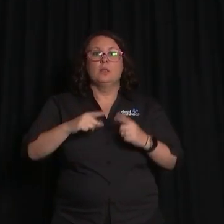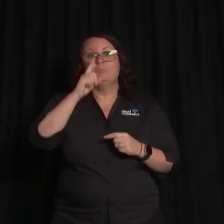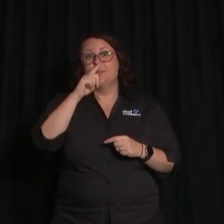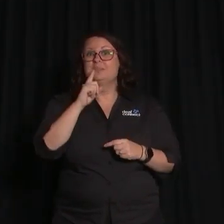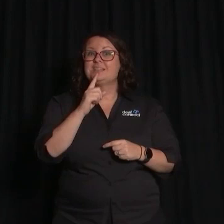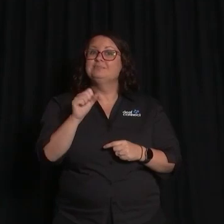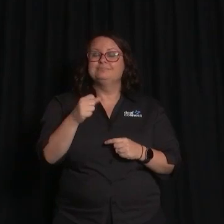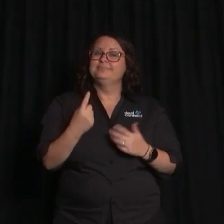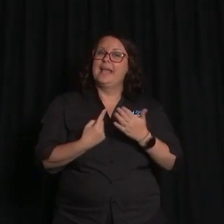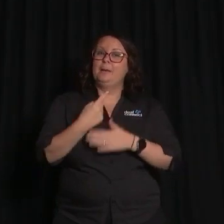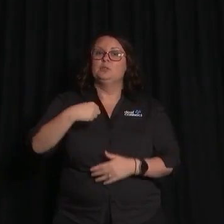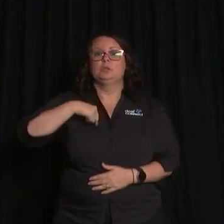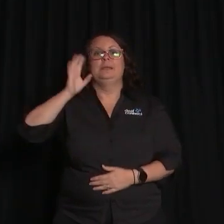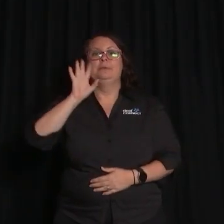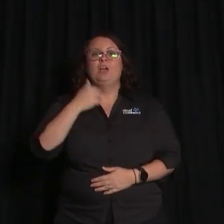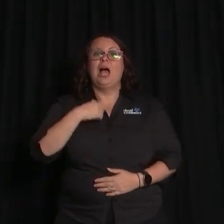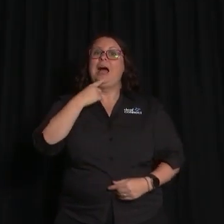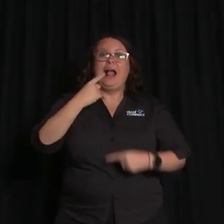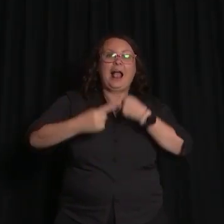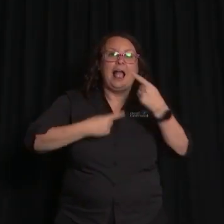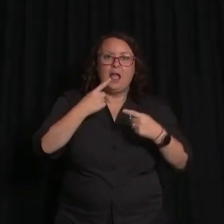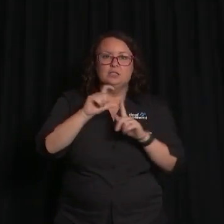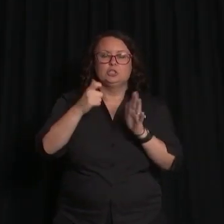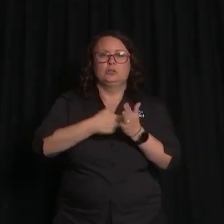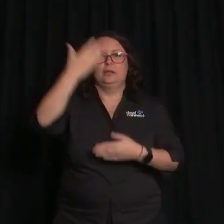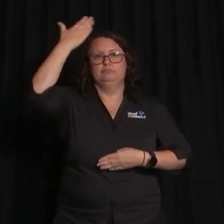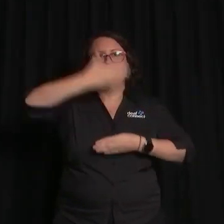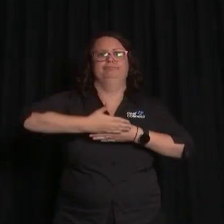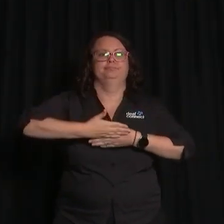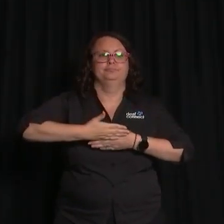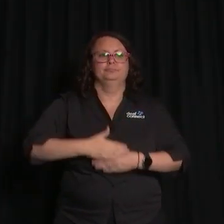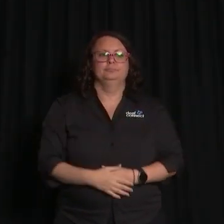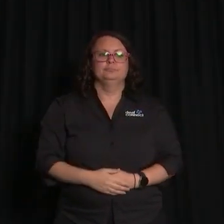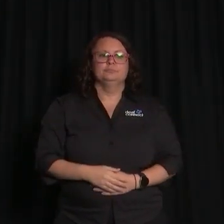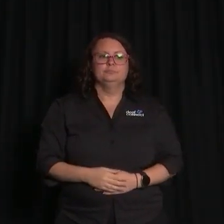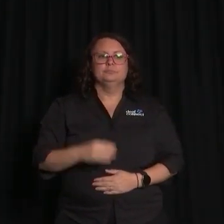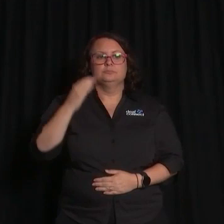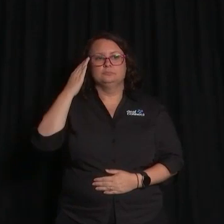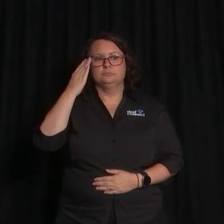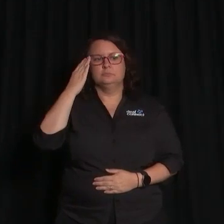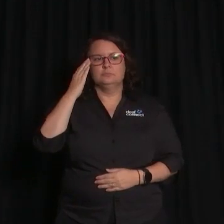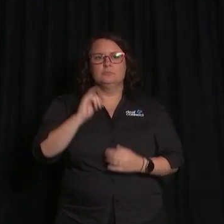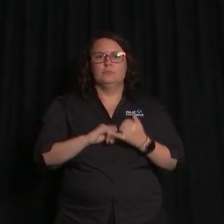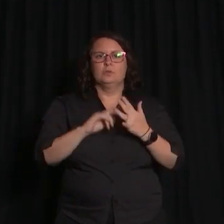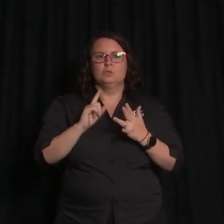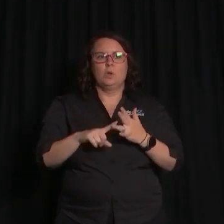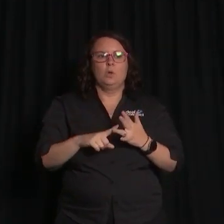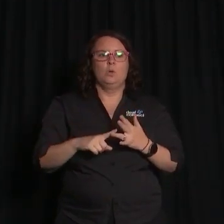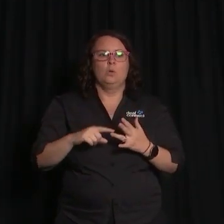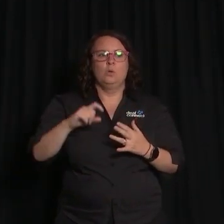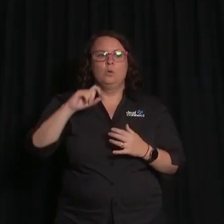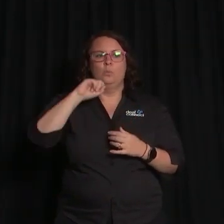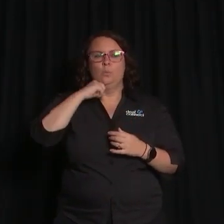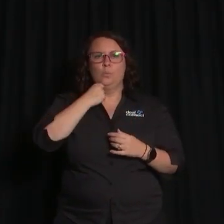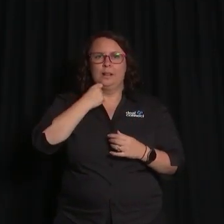happened to them in the healthcare system. What we actually need to do is tune in, is learn, is understand,